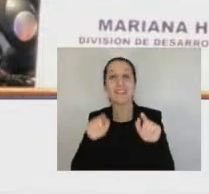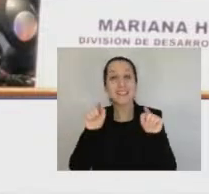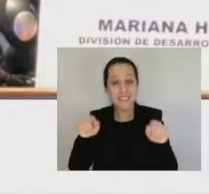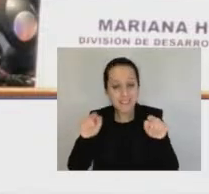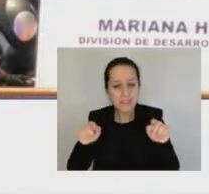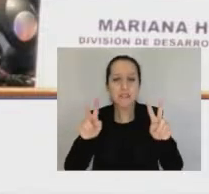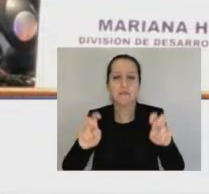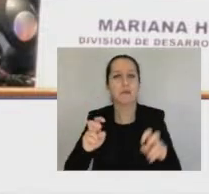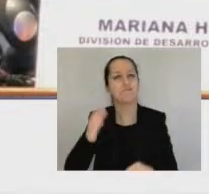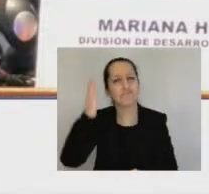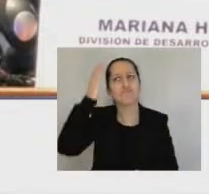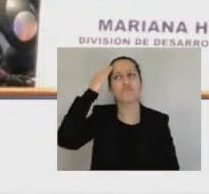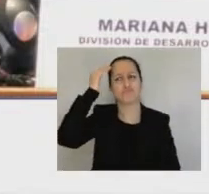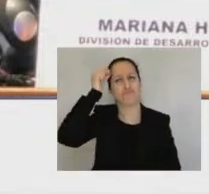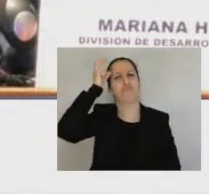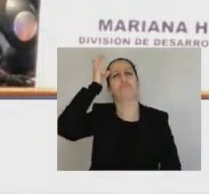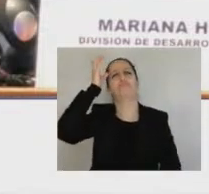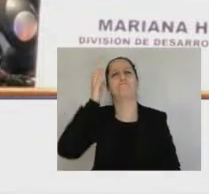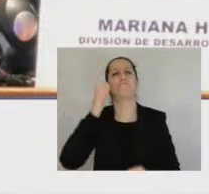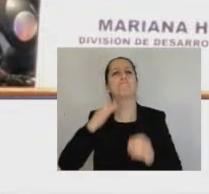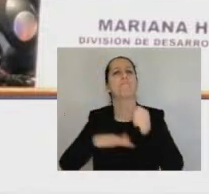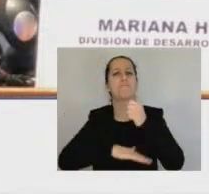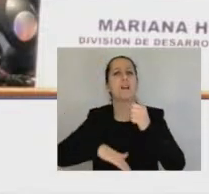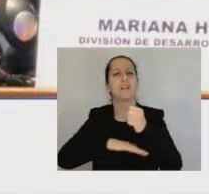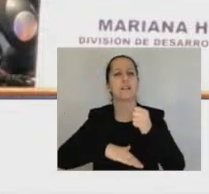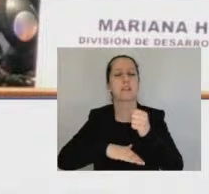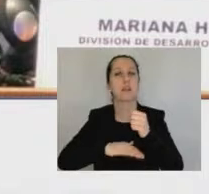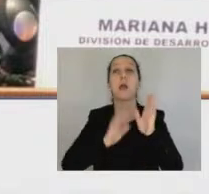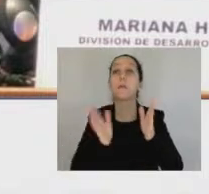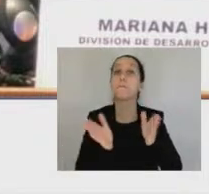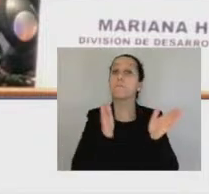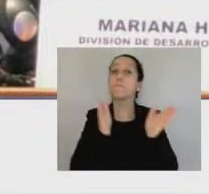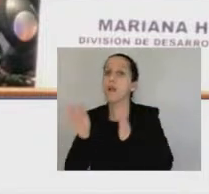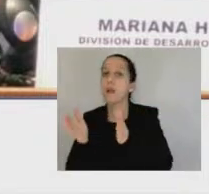evaluations include basic cognitive skills, but